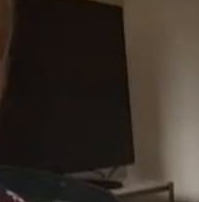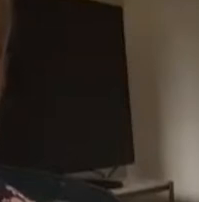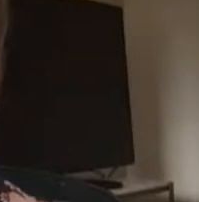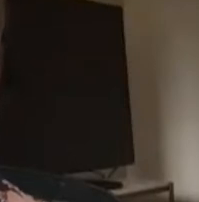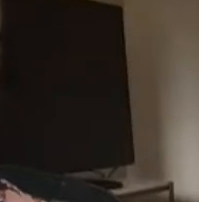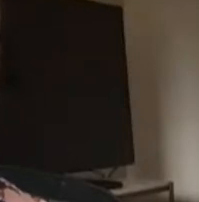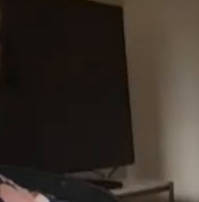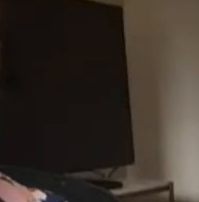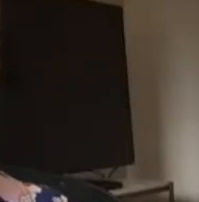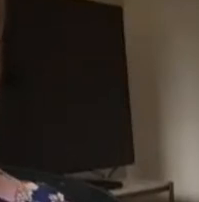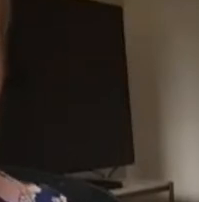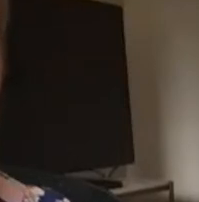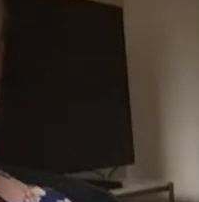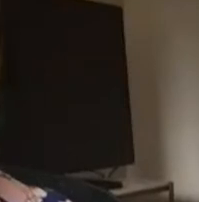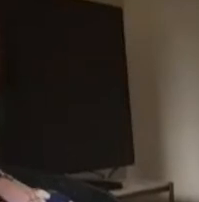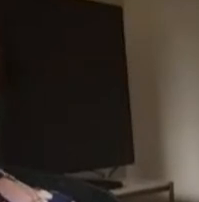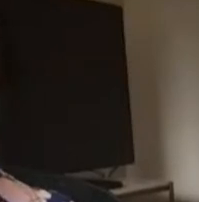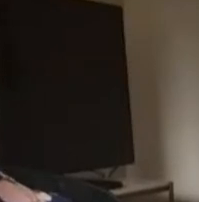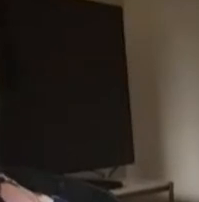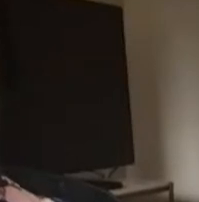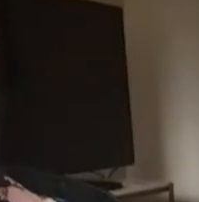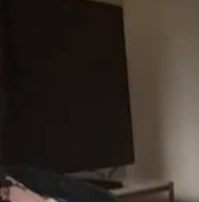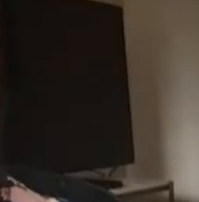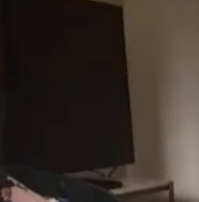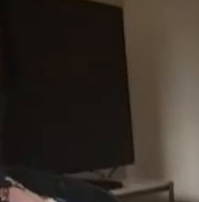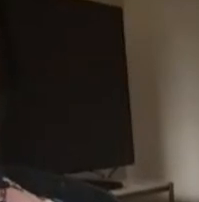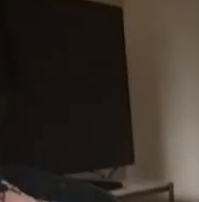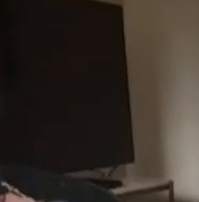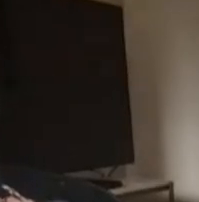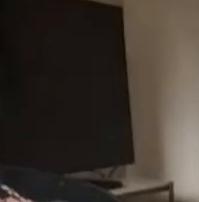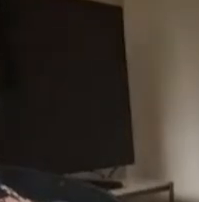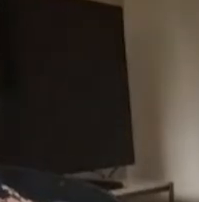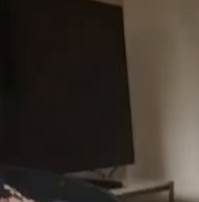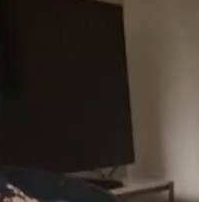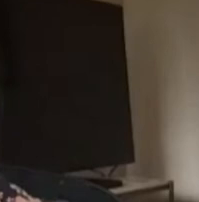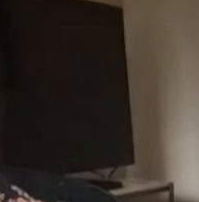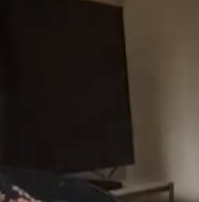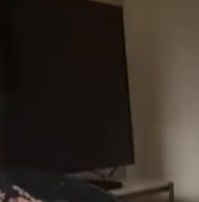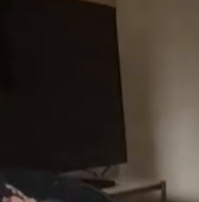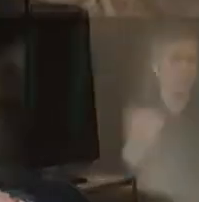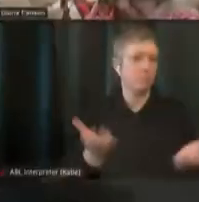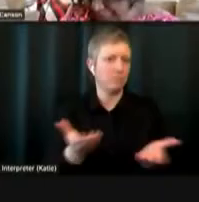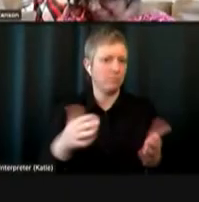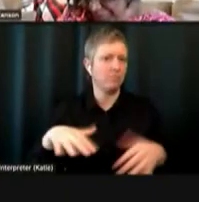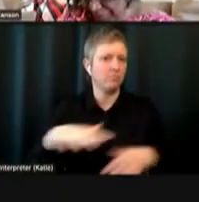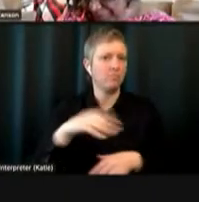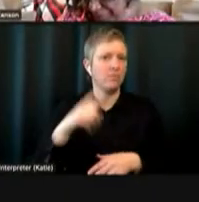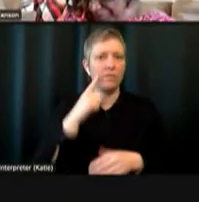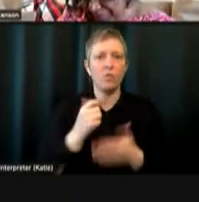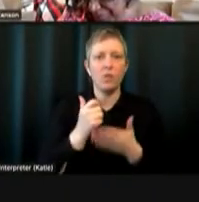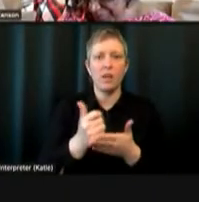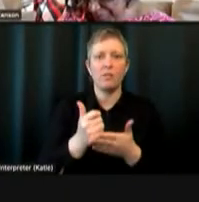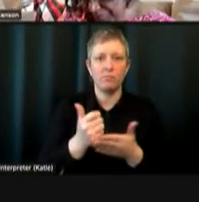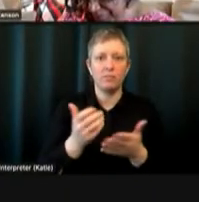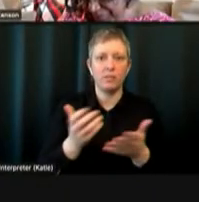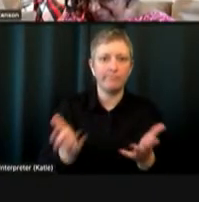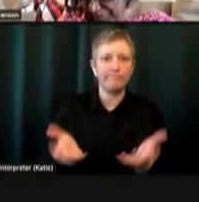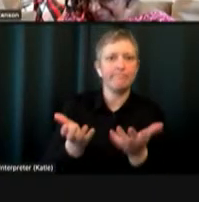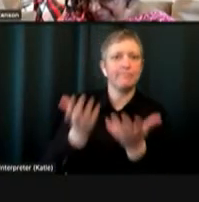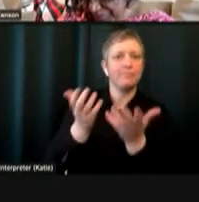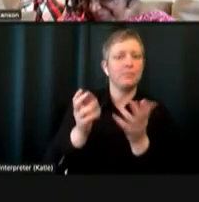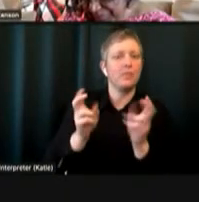used the space here to help uplift the issues that